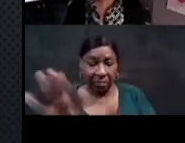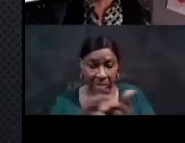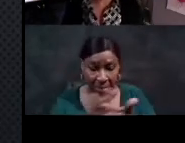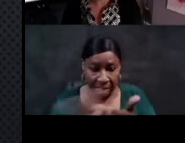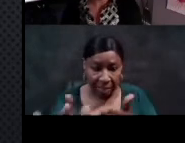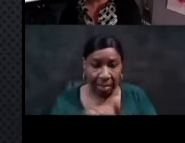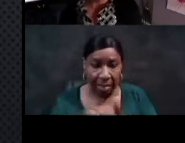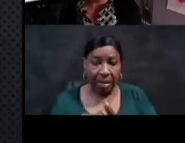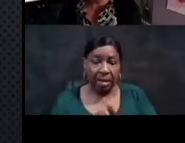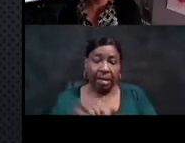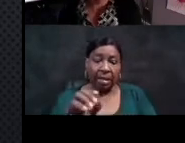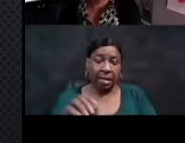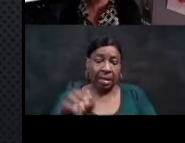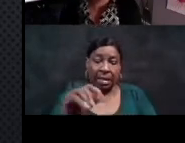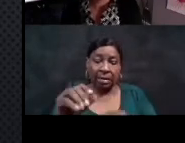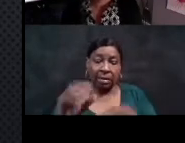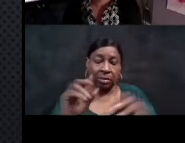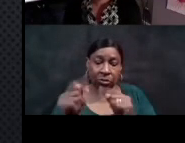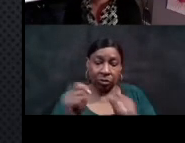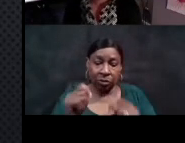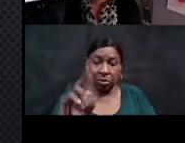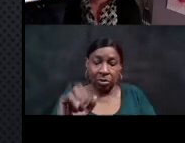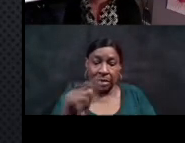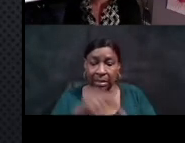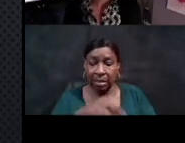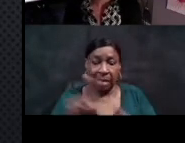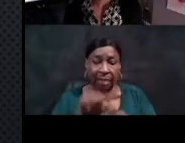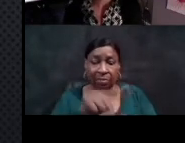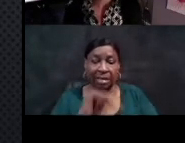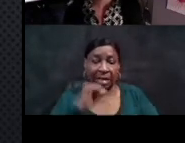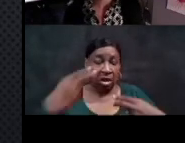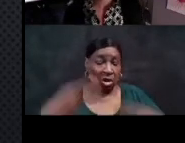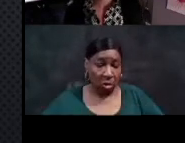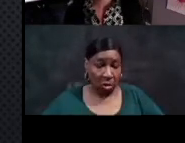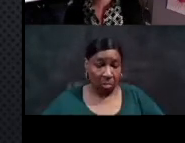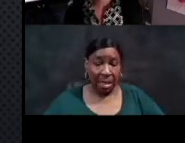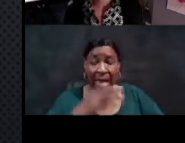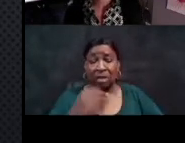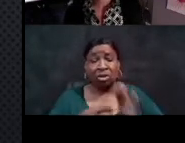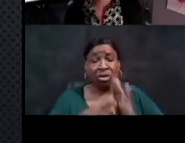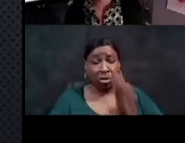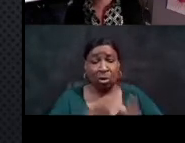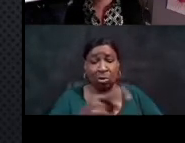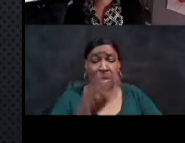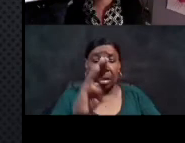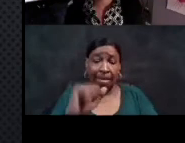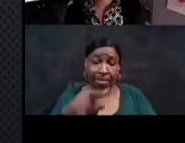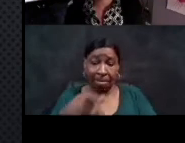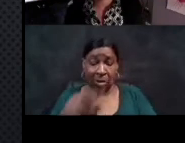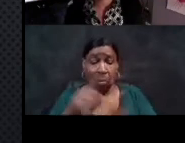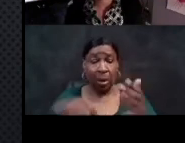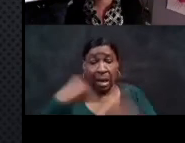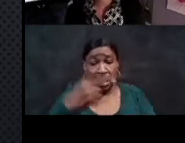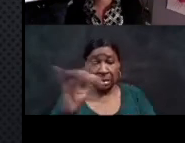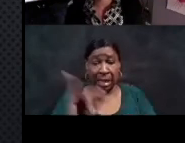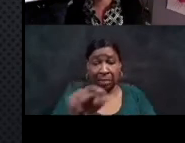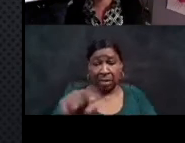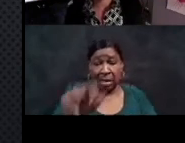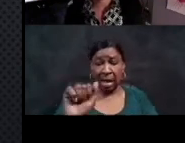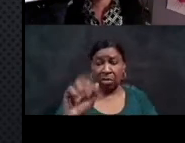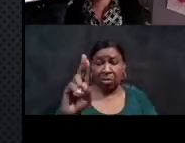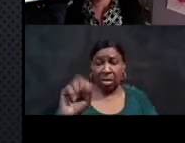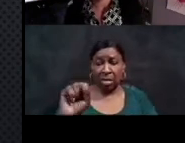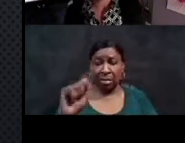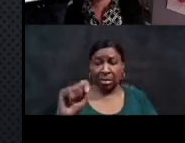and multiple kinds of distancing. And just to show you some maps of what this looks like in the Australian or